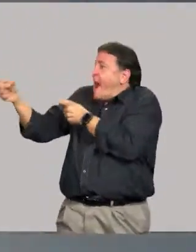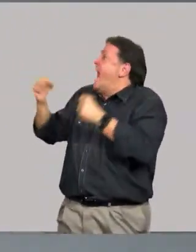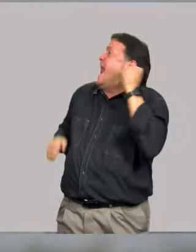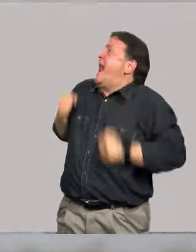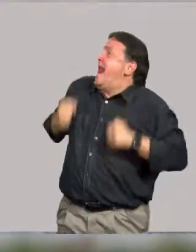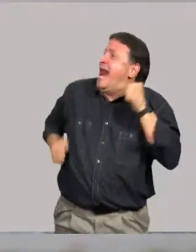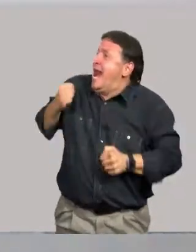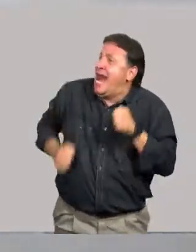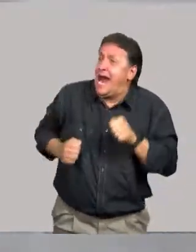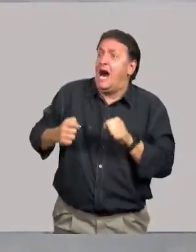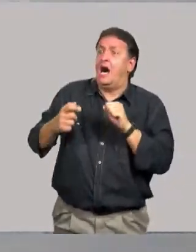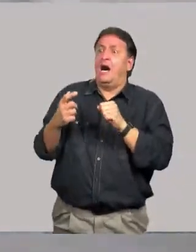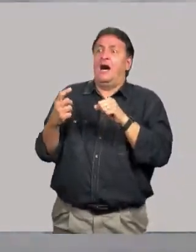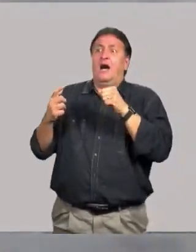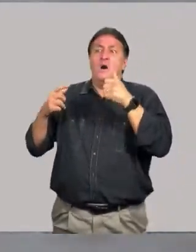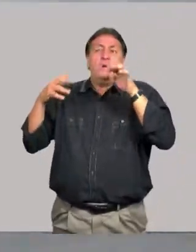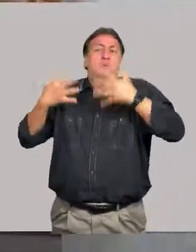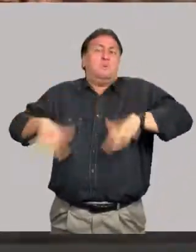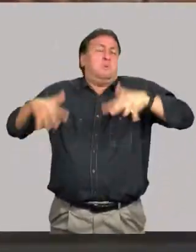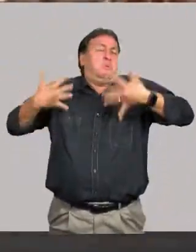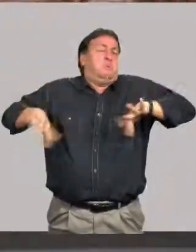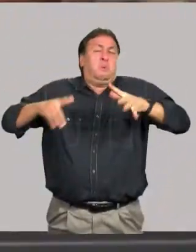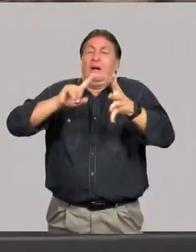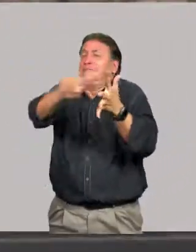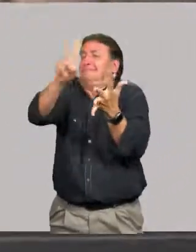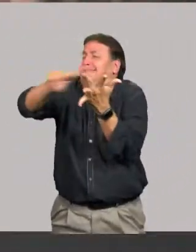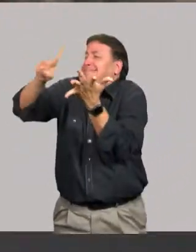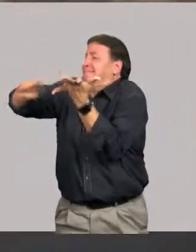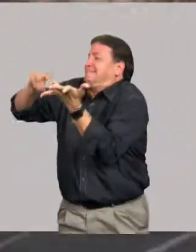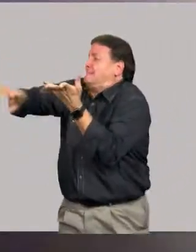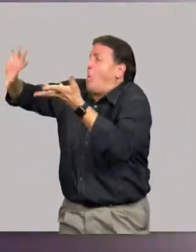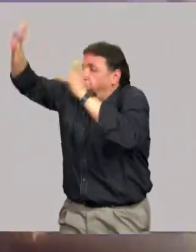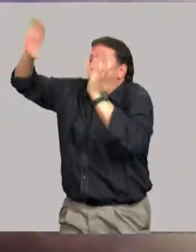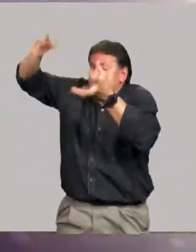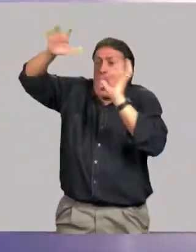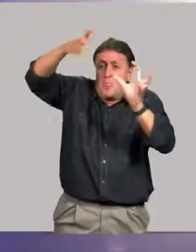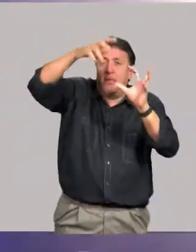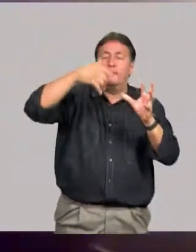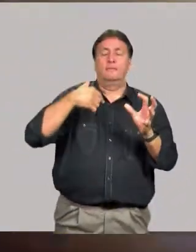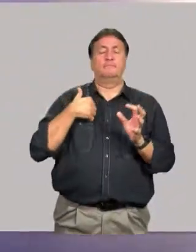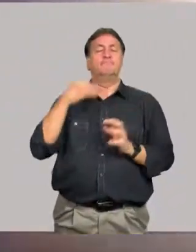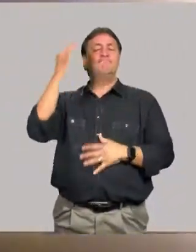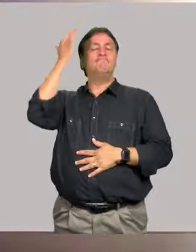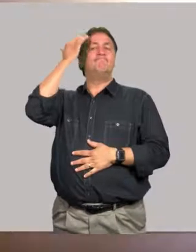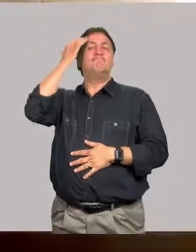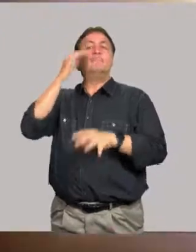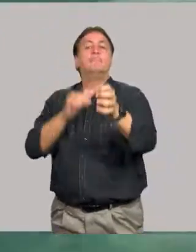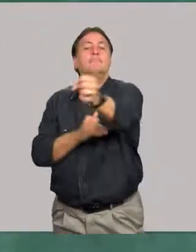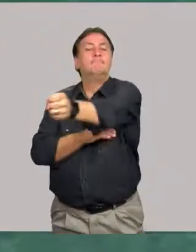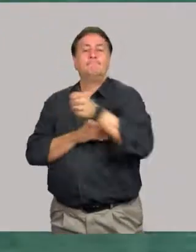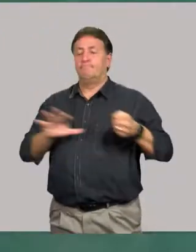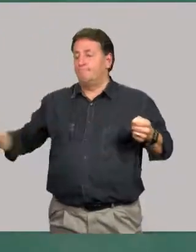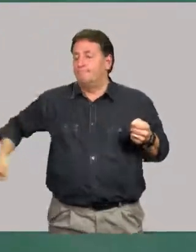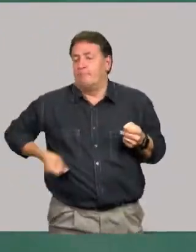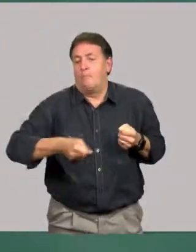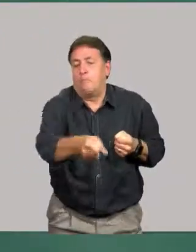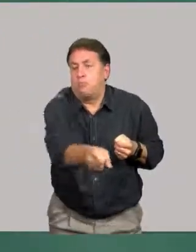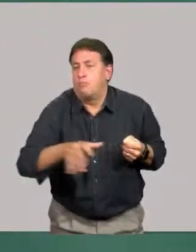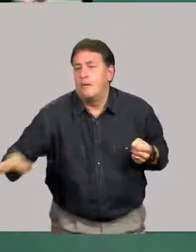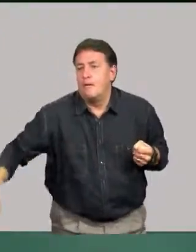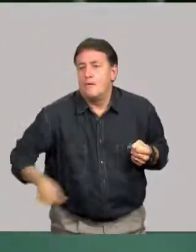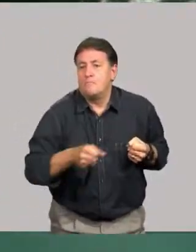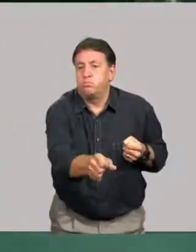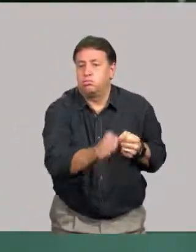the only threat facing the Houston area. Chemical leaks, refinery fires and explosions, or